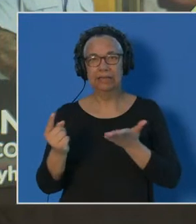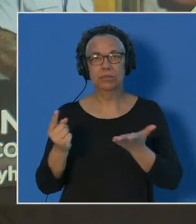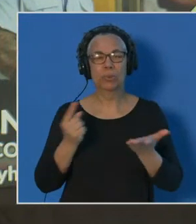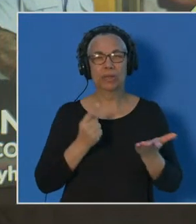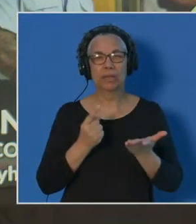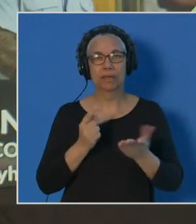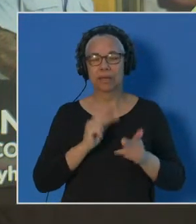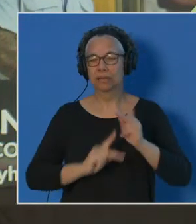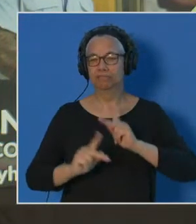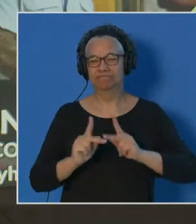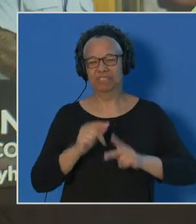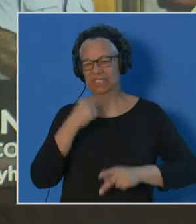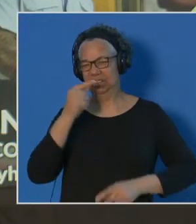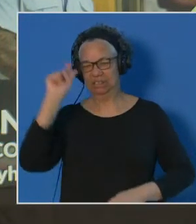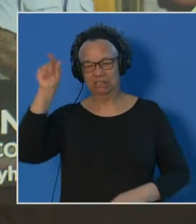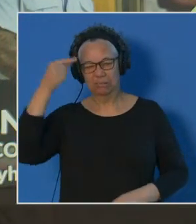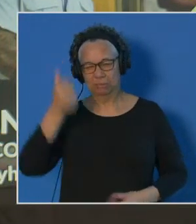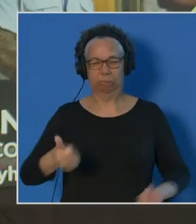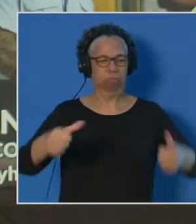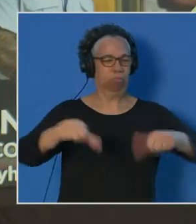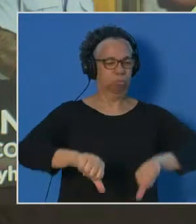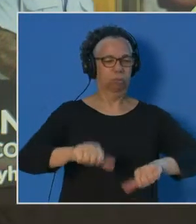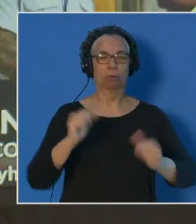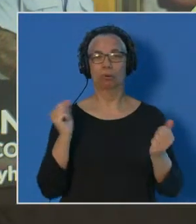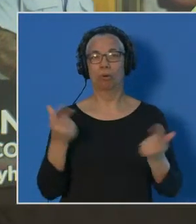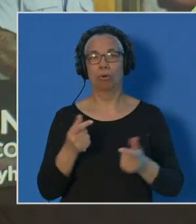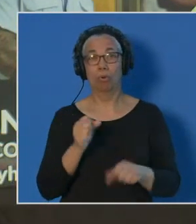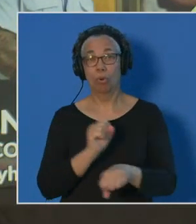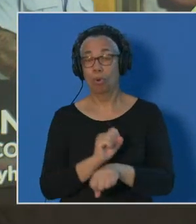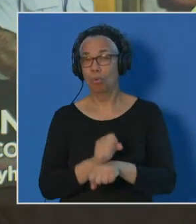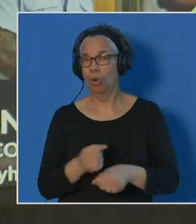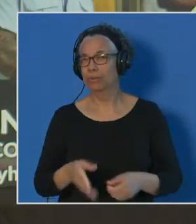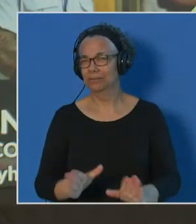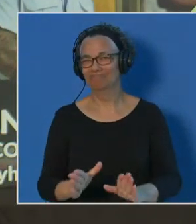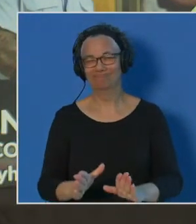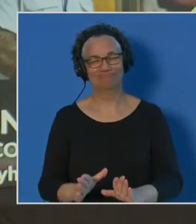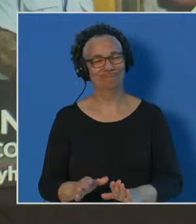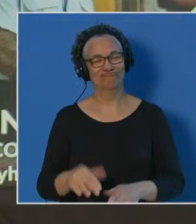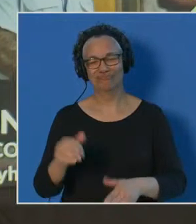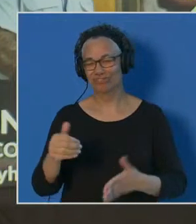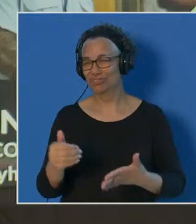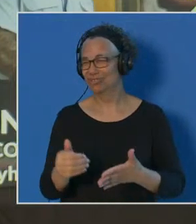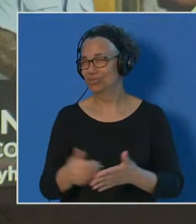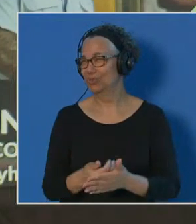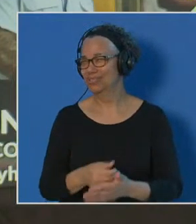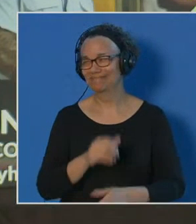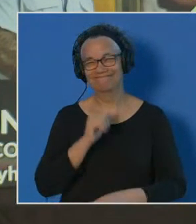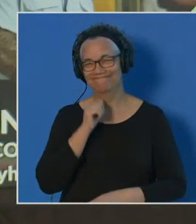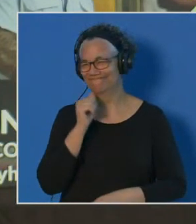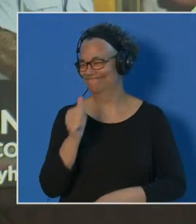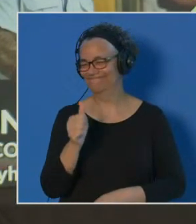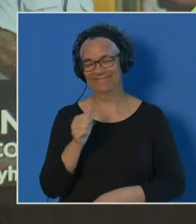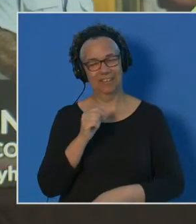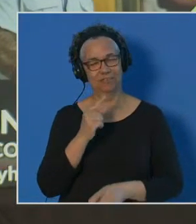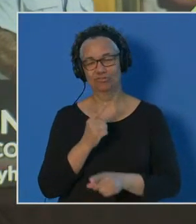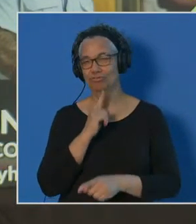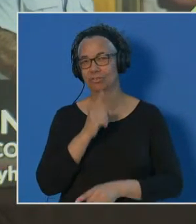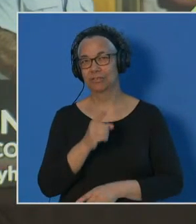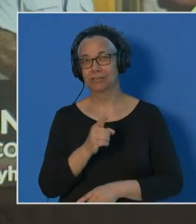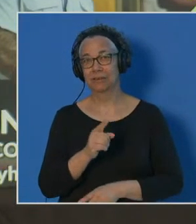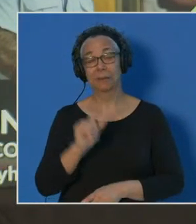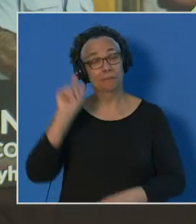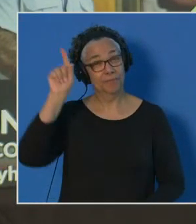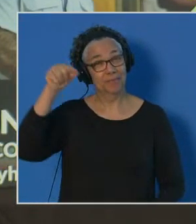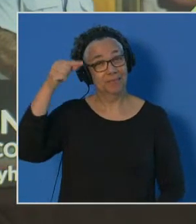government had denied every single work permit that had come up for renewal, and that's just not the case. And I think that persons have to recognize that this government